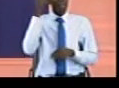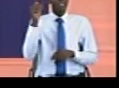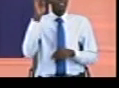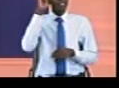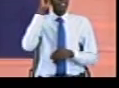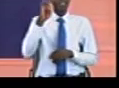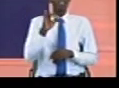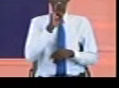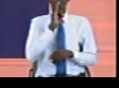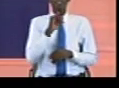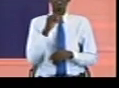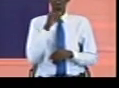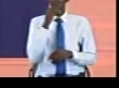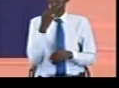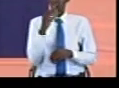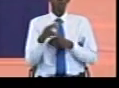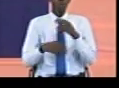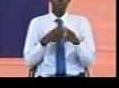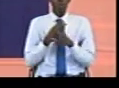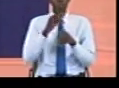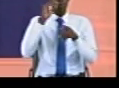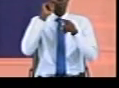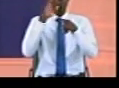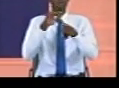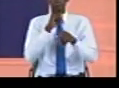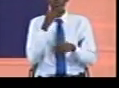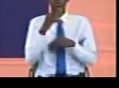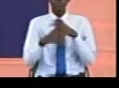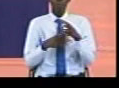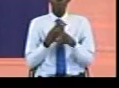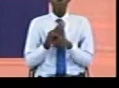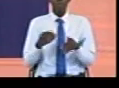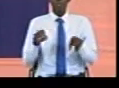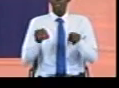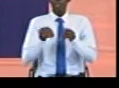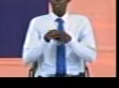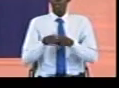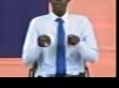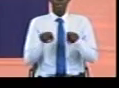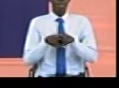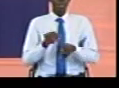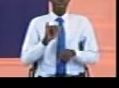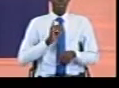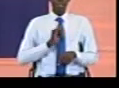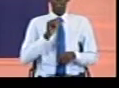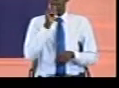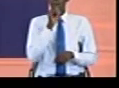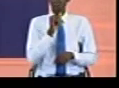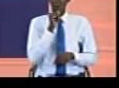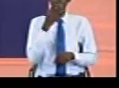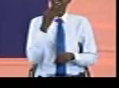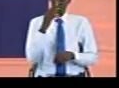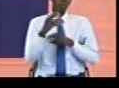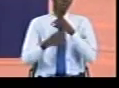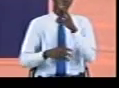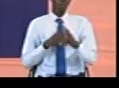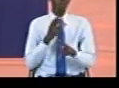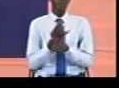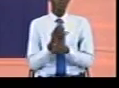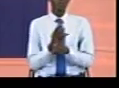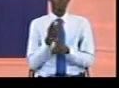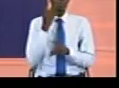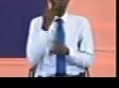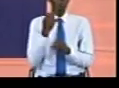of the world, she is not of the world, even as I am not of the world. Look at the repetition in